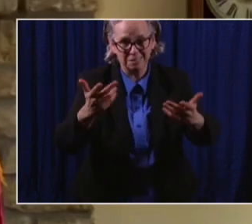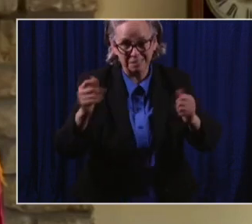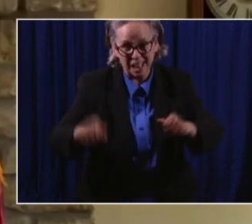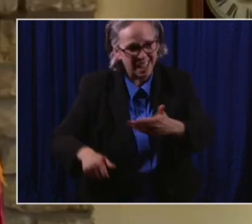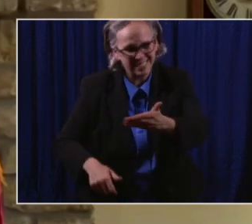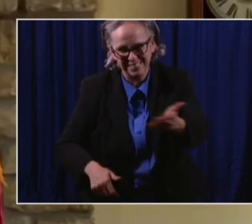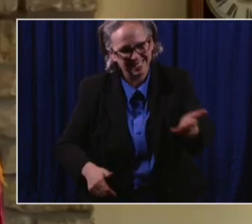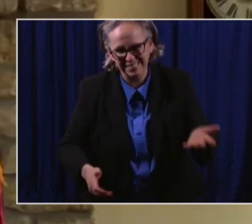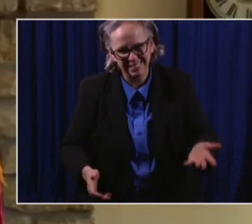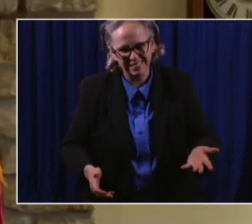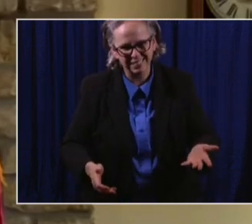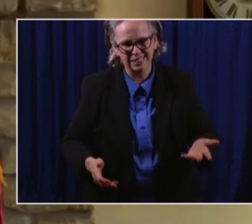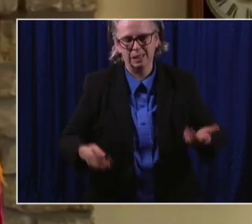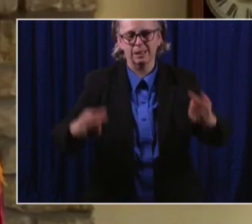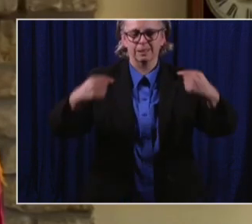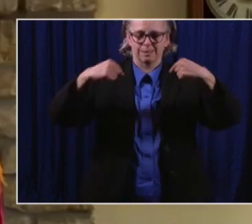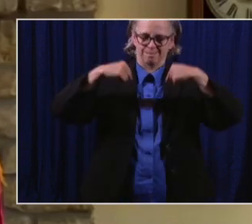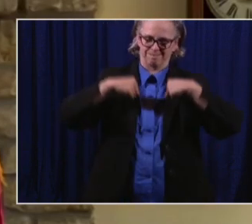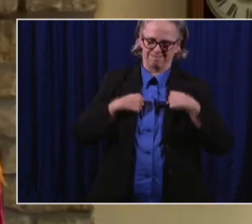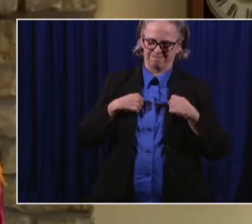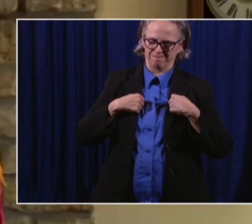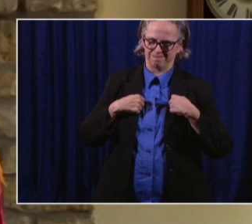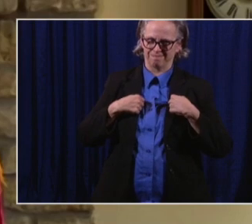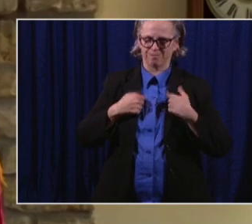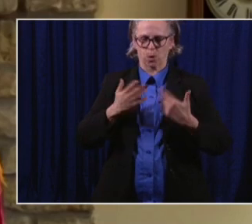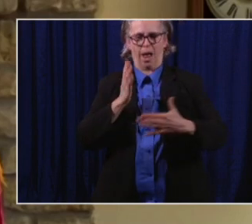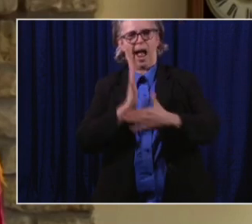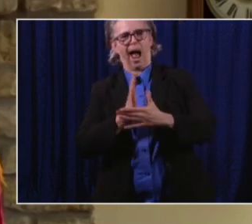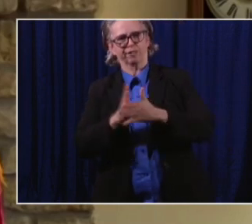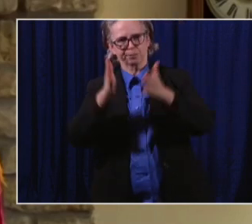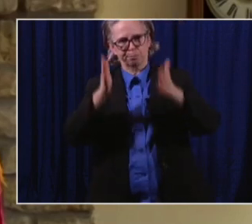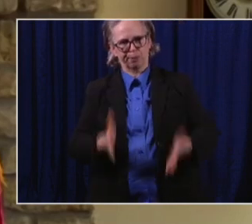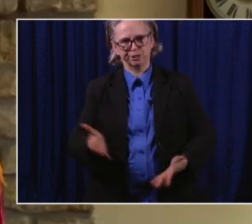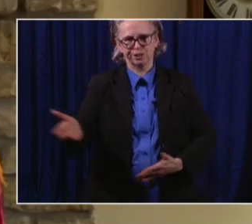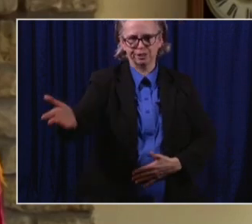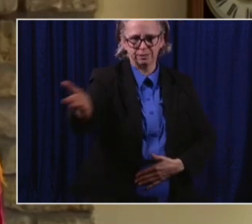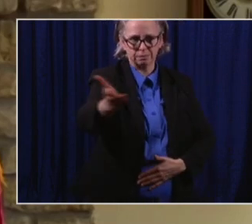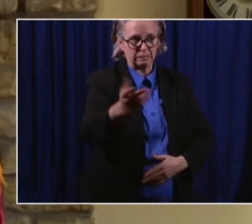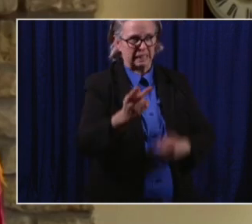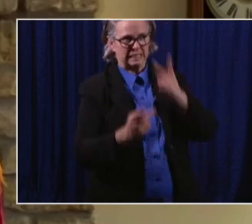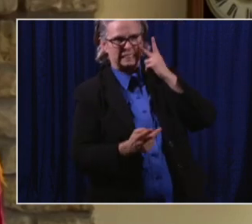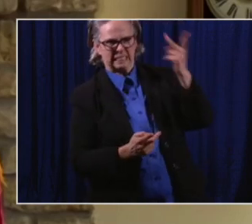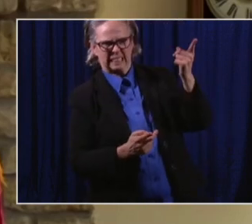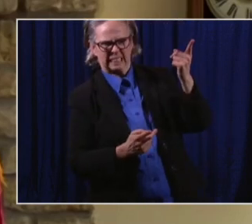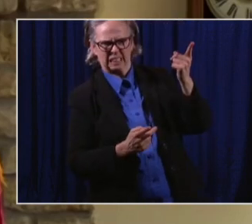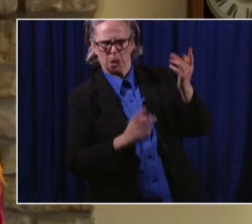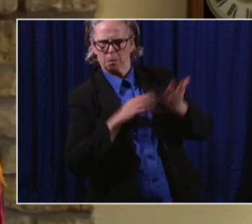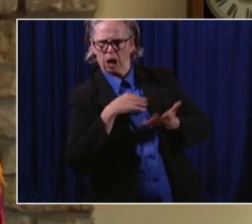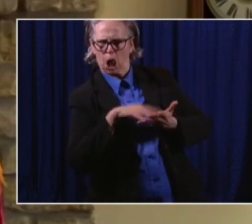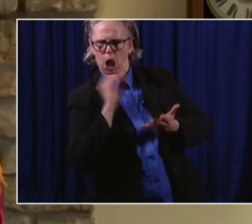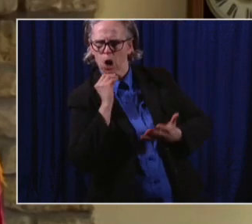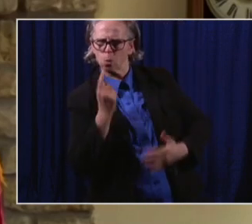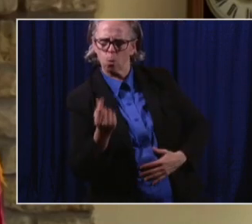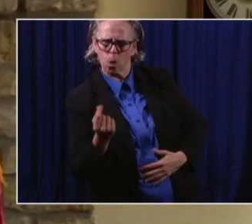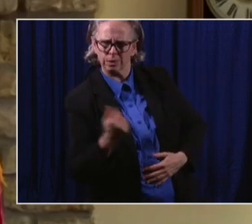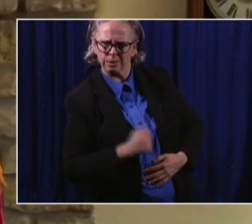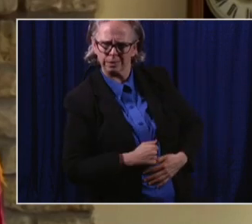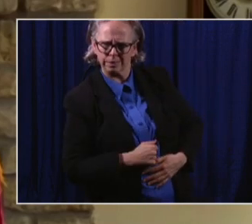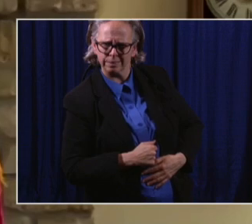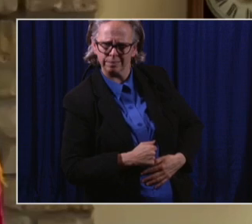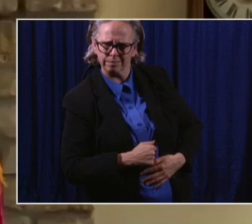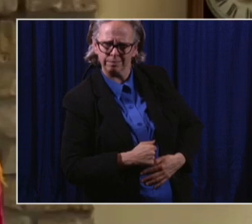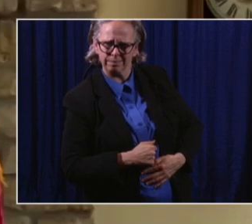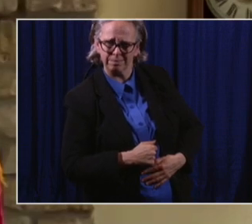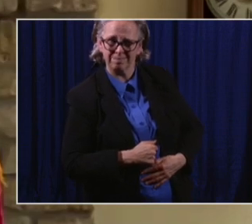us. But for the average person, what do we take away from this? What do all of us in Ohio take away from it? And I think the lesson about the